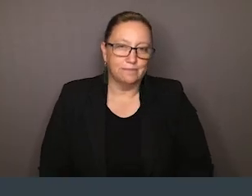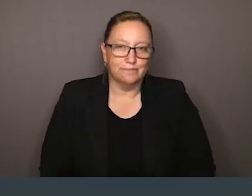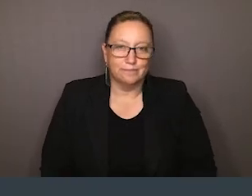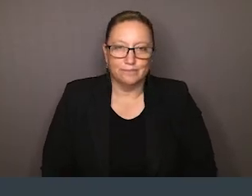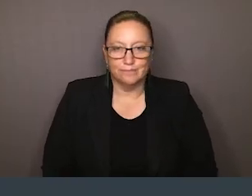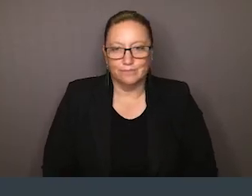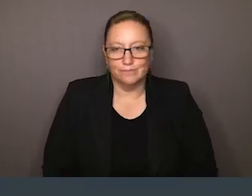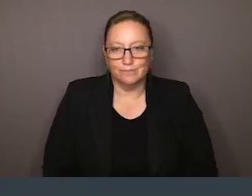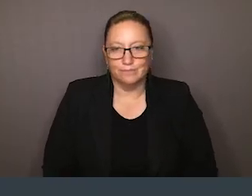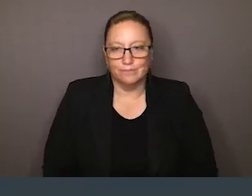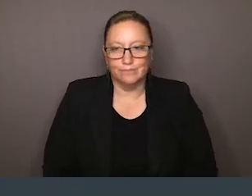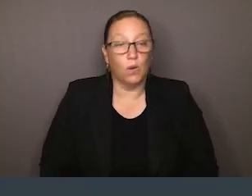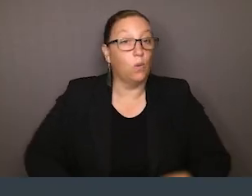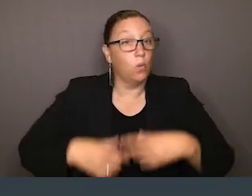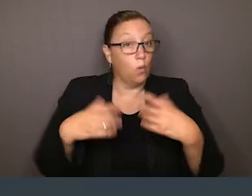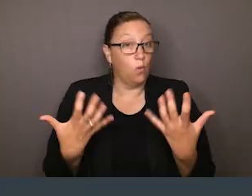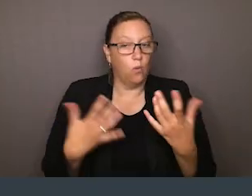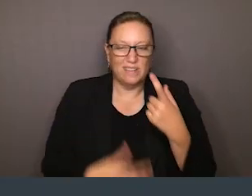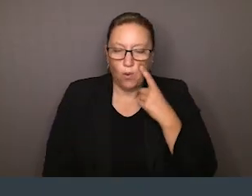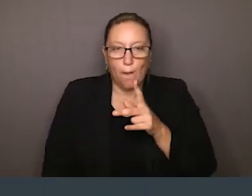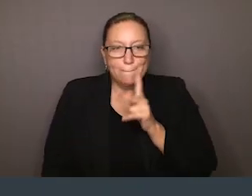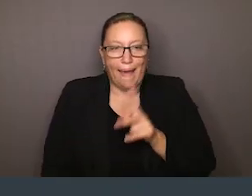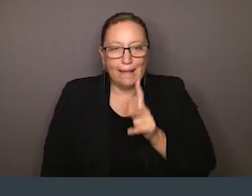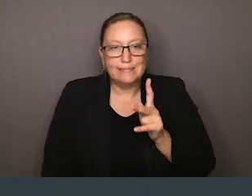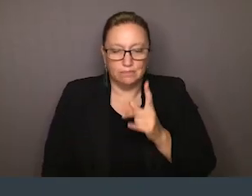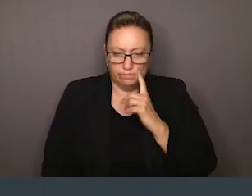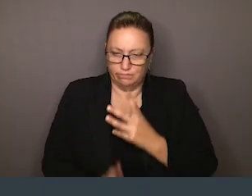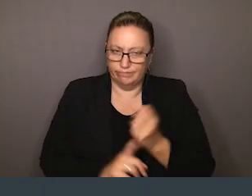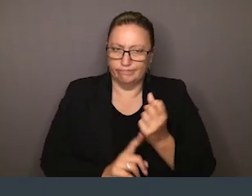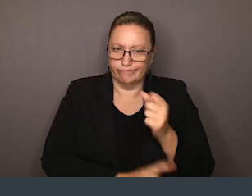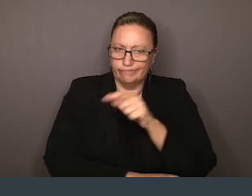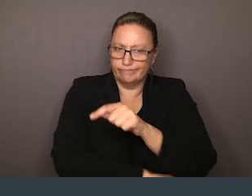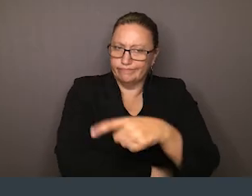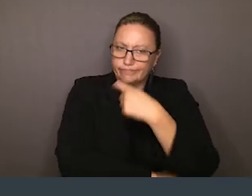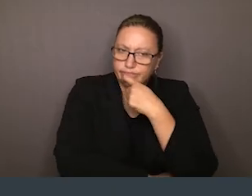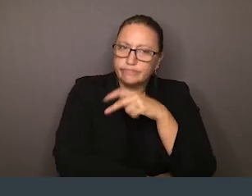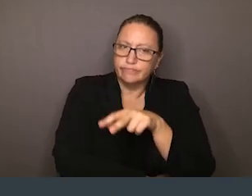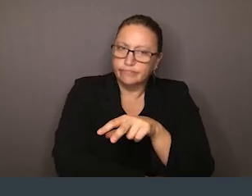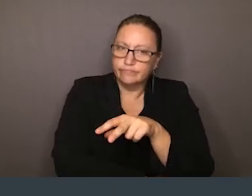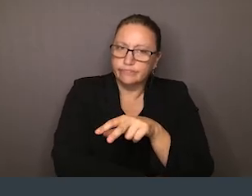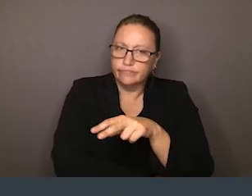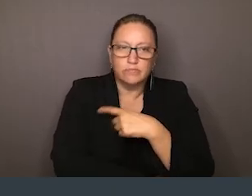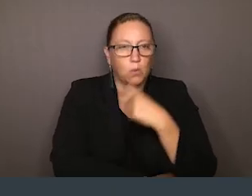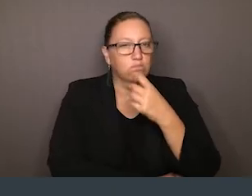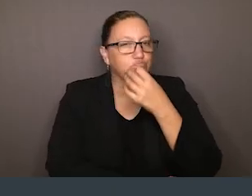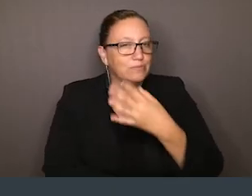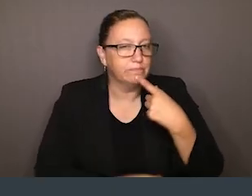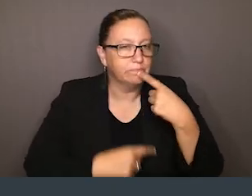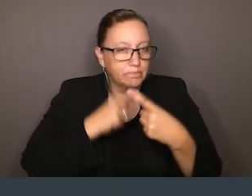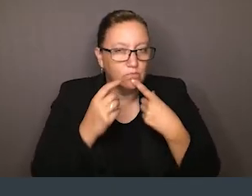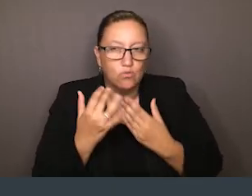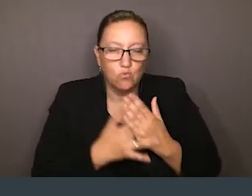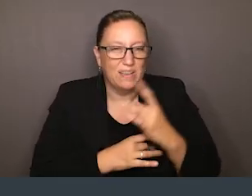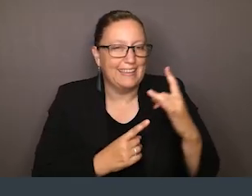Thanks, Katrina. Yes. Look, there was a few patterns that definitely stood out quite clearly. And what I'll do, I'll just briefly walk through